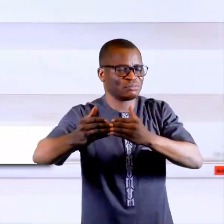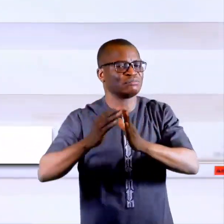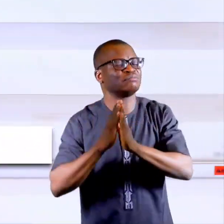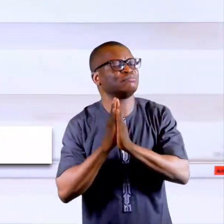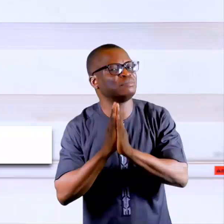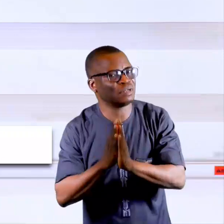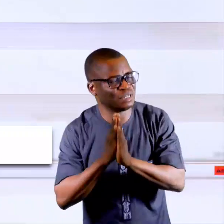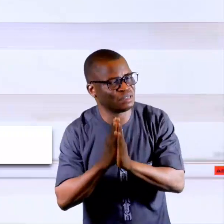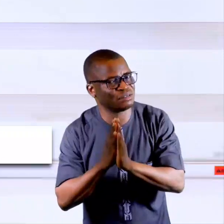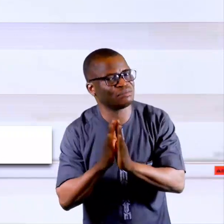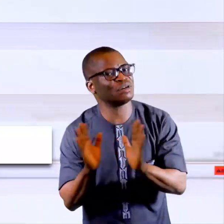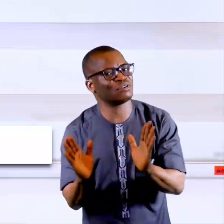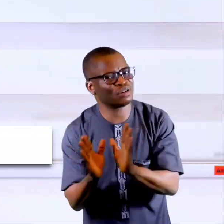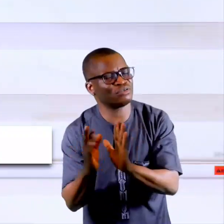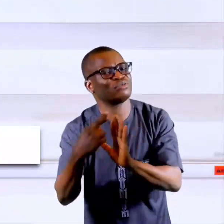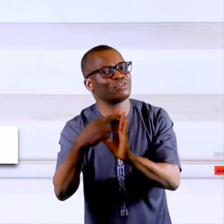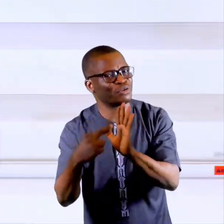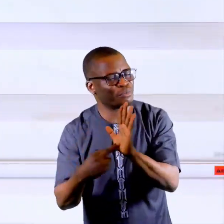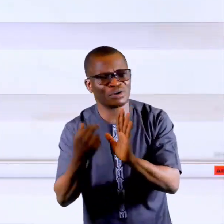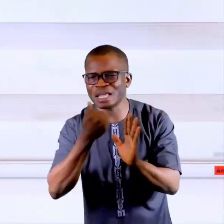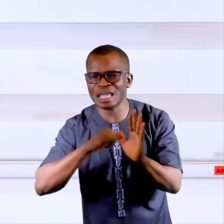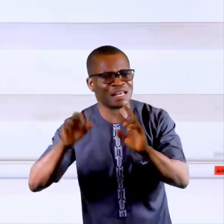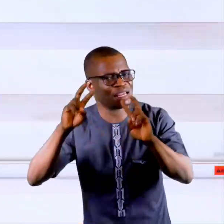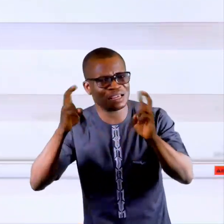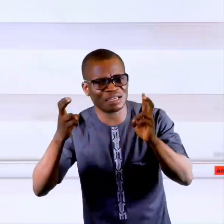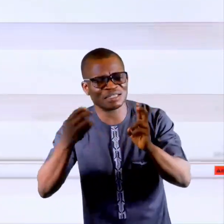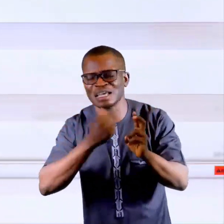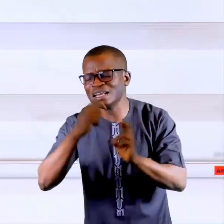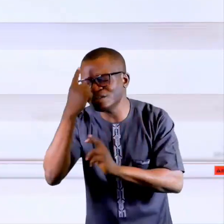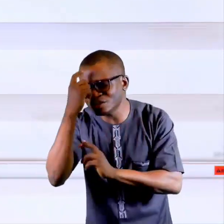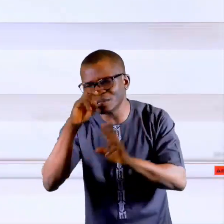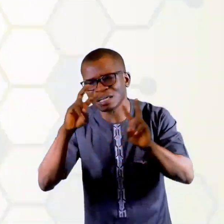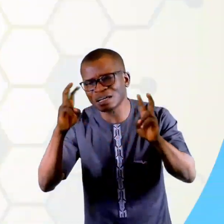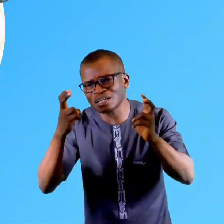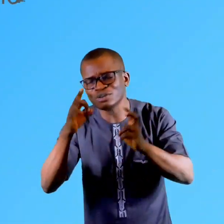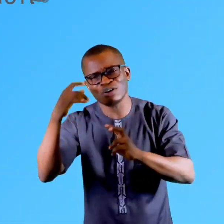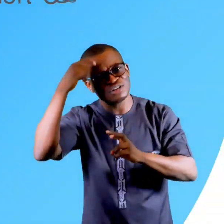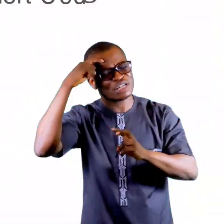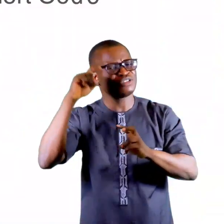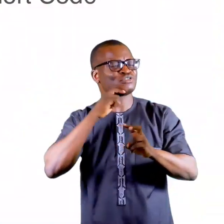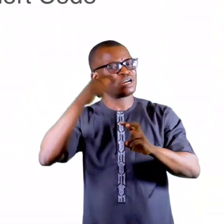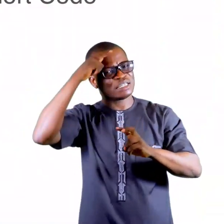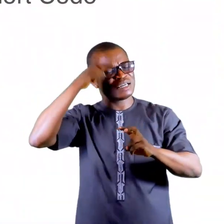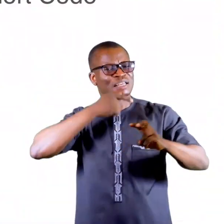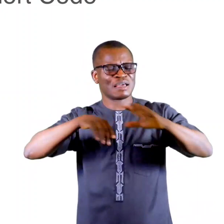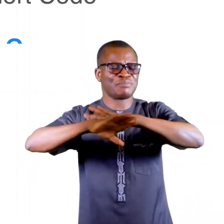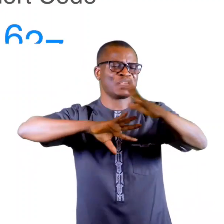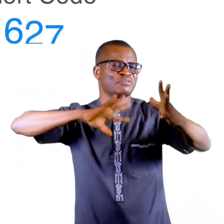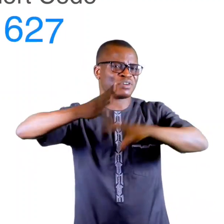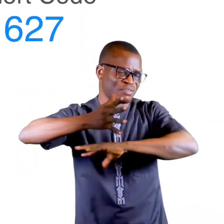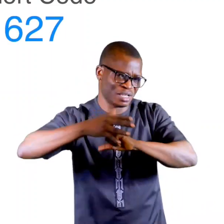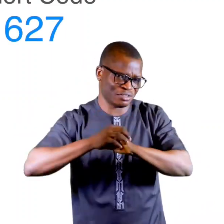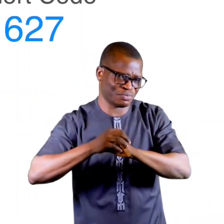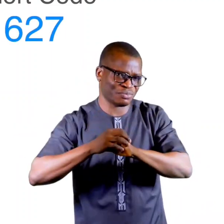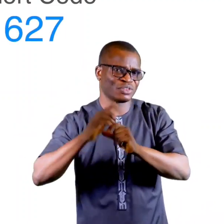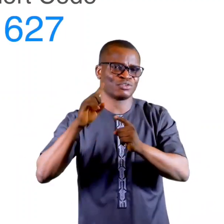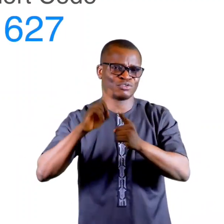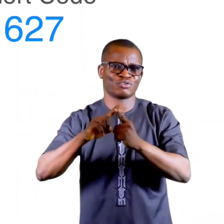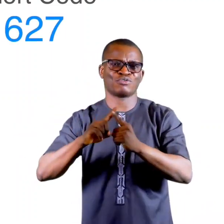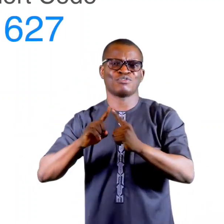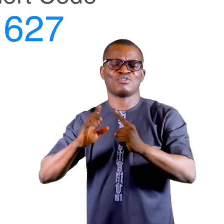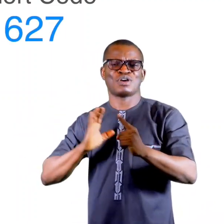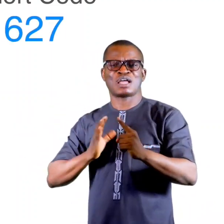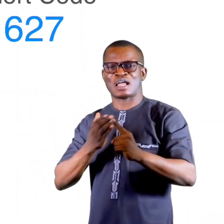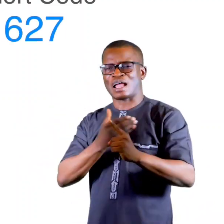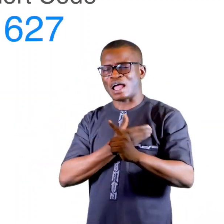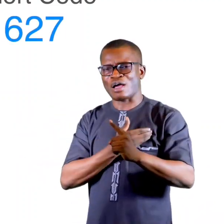encourage everyone to report any suspected case of sexual and gender-based violence to our